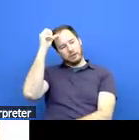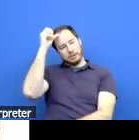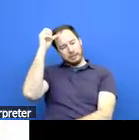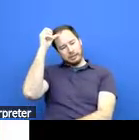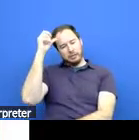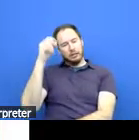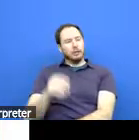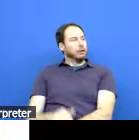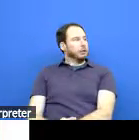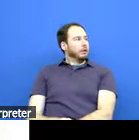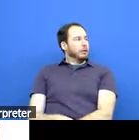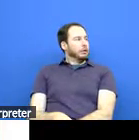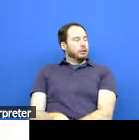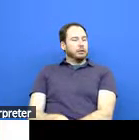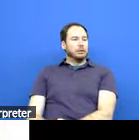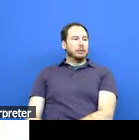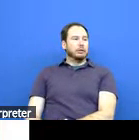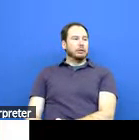hopefully